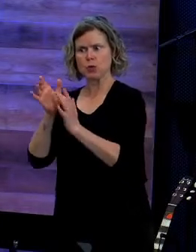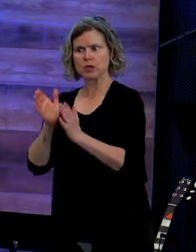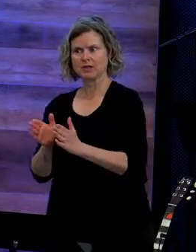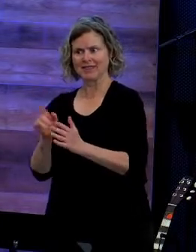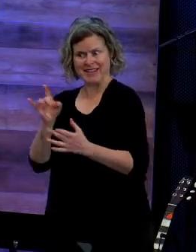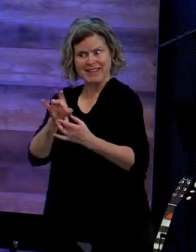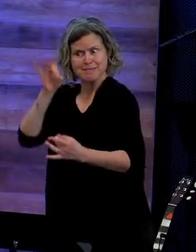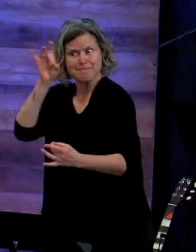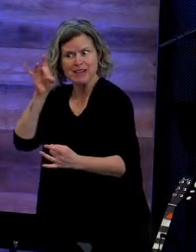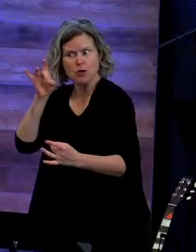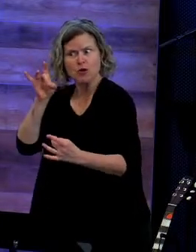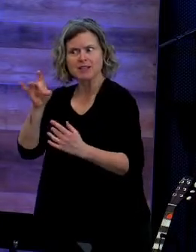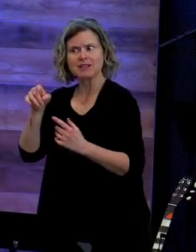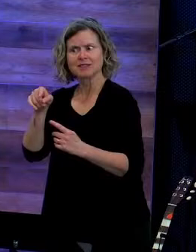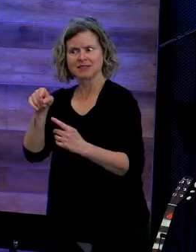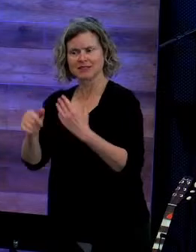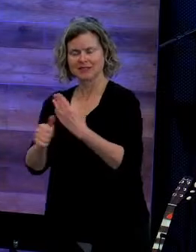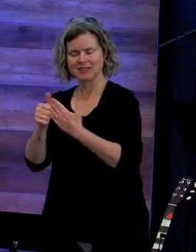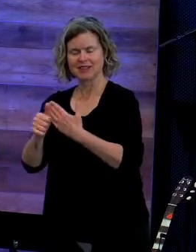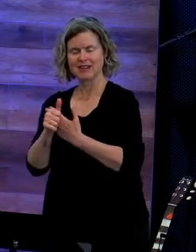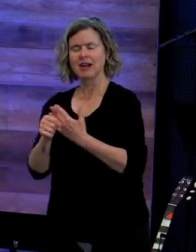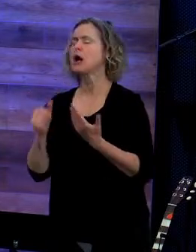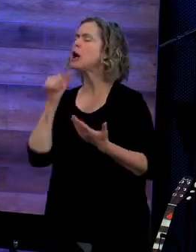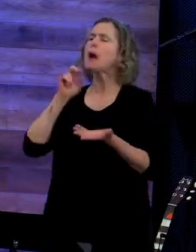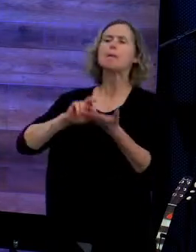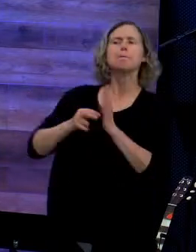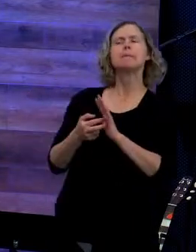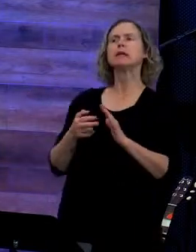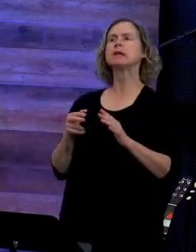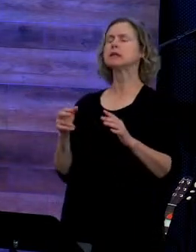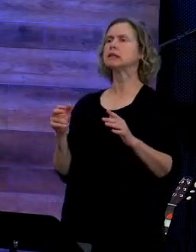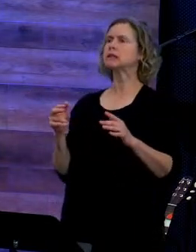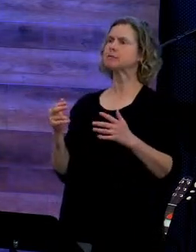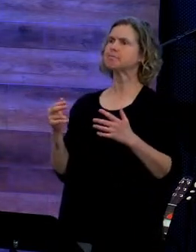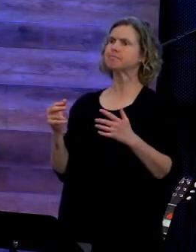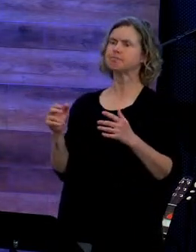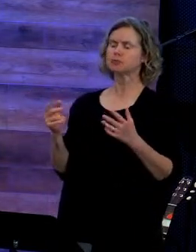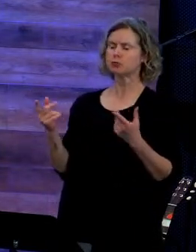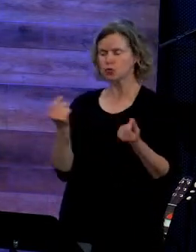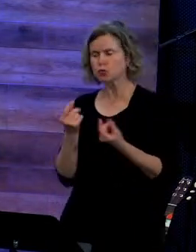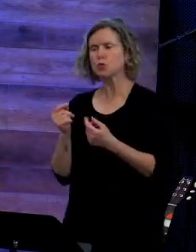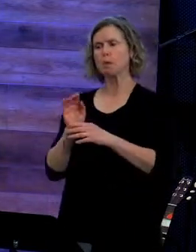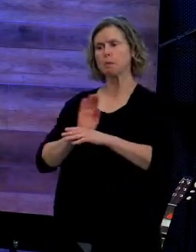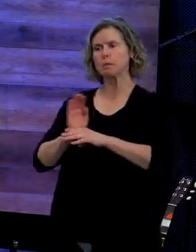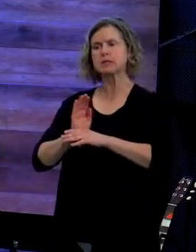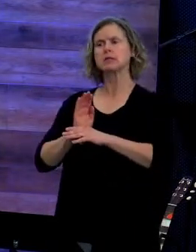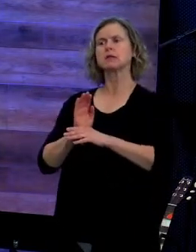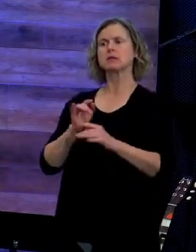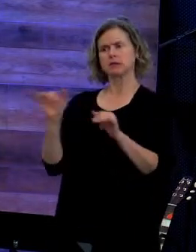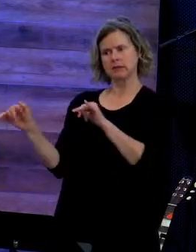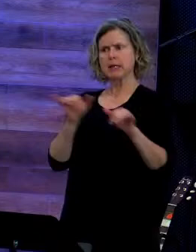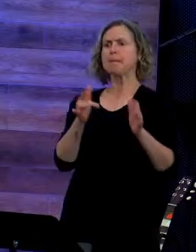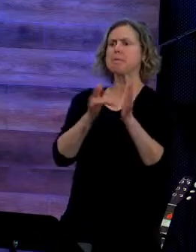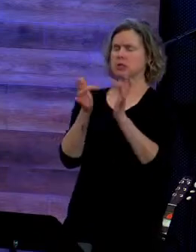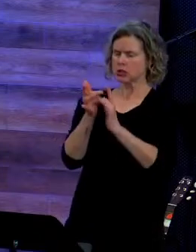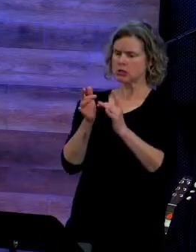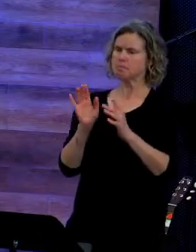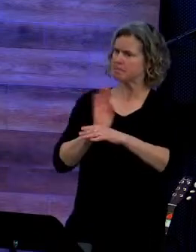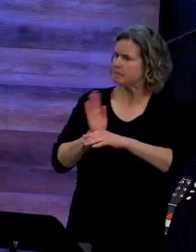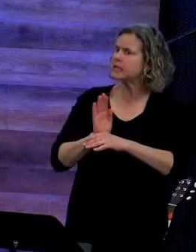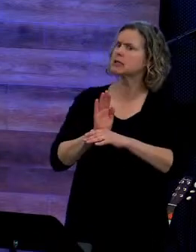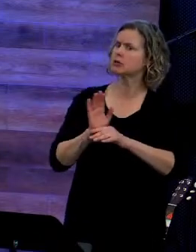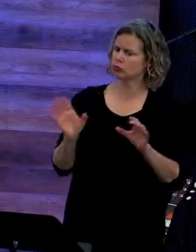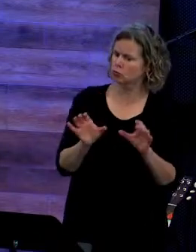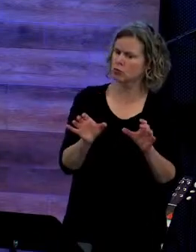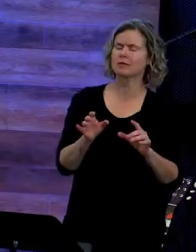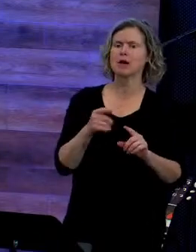or having a lot to do. Like Jesus, if you read the Gospels, Jesus was busy, but he was never hurried. Now, what we're talking